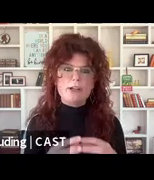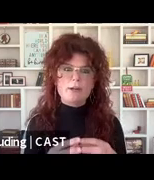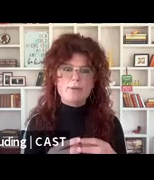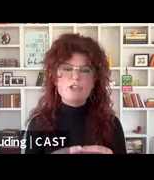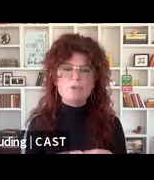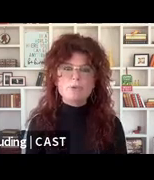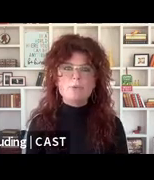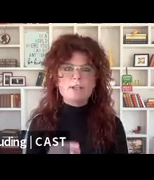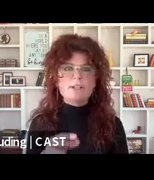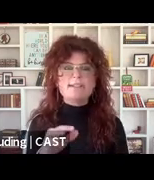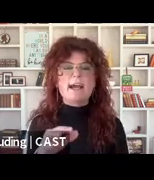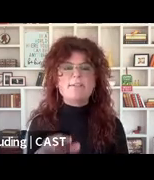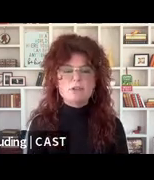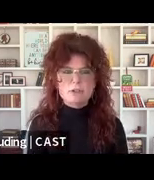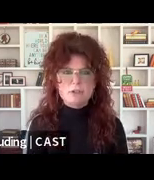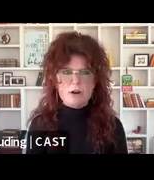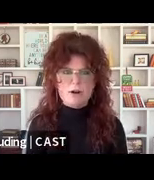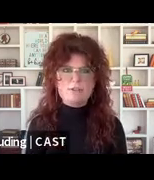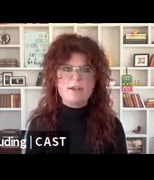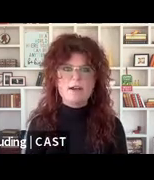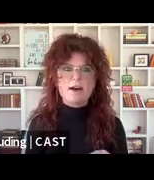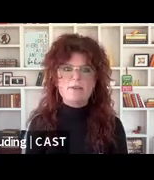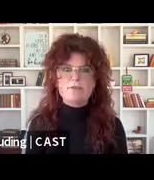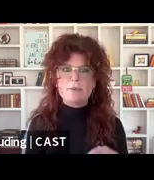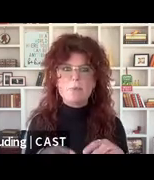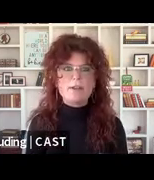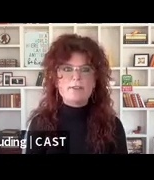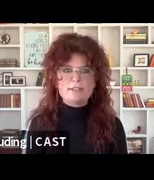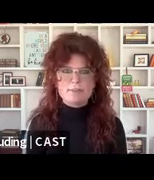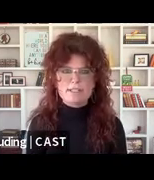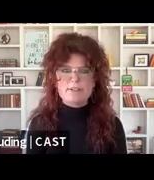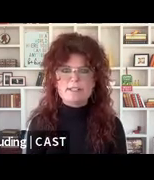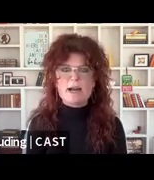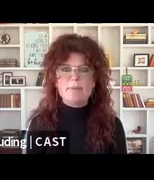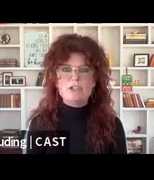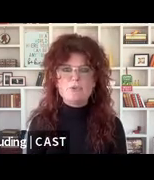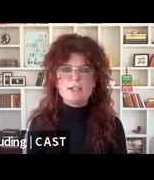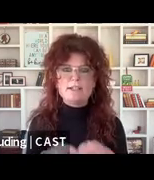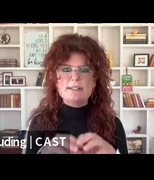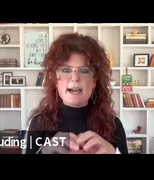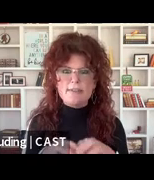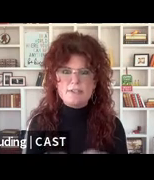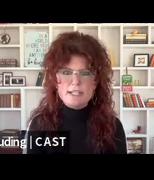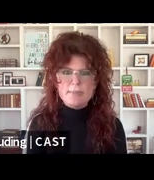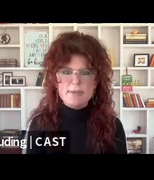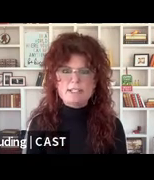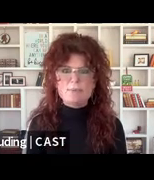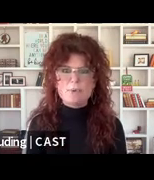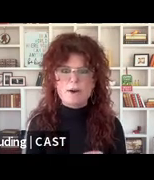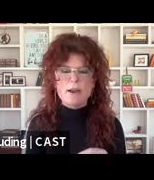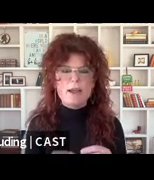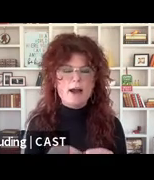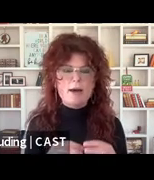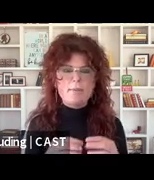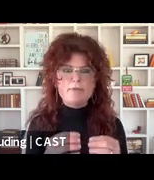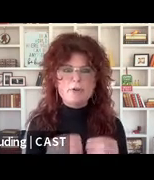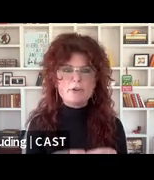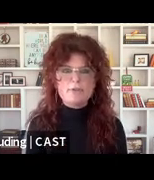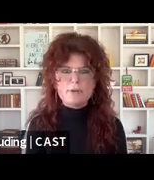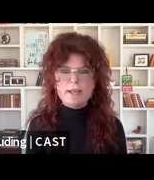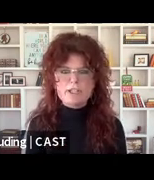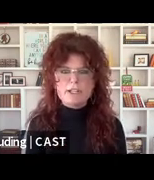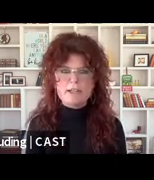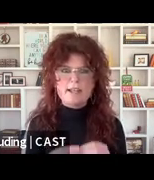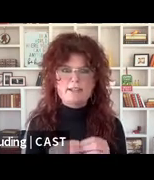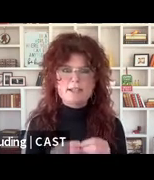you are on here because you really want to dive into the laws of one of the specific topics. You can dive deep and explore